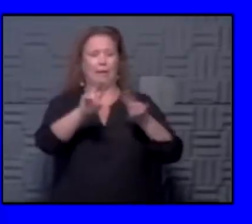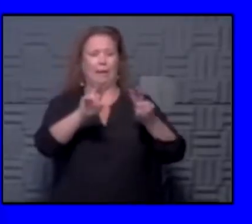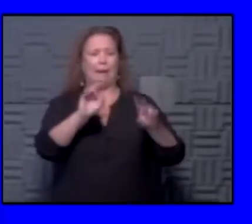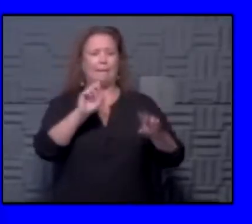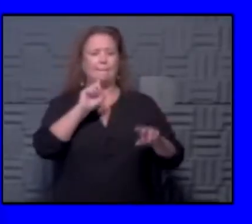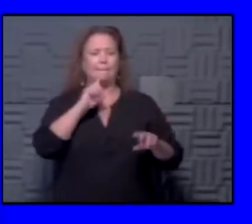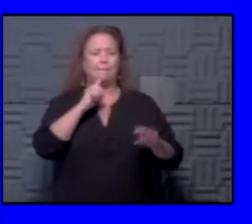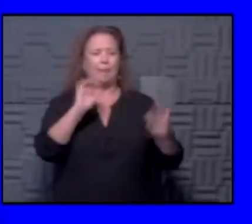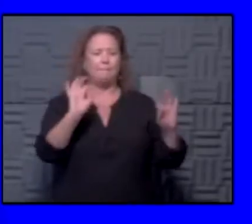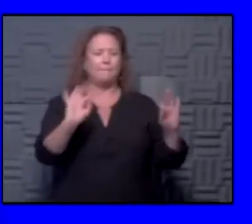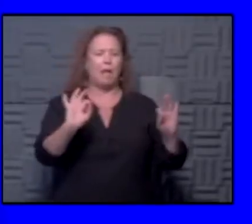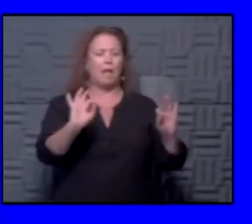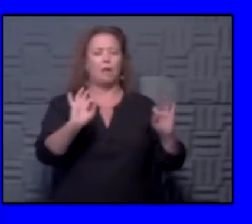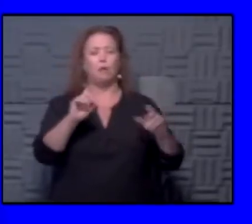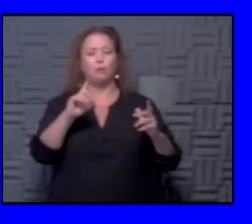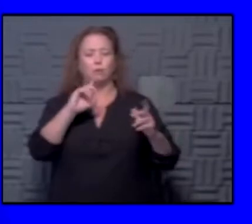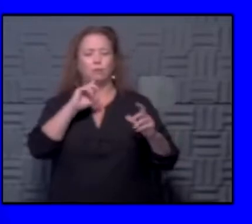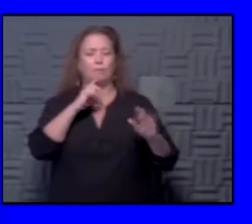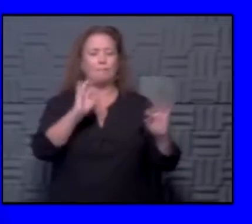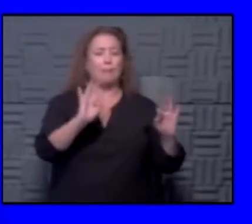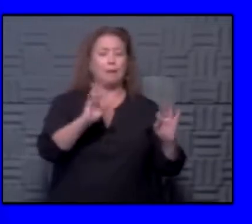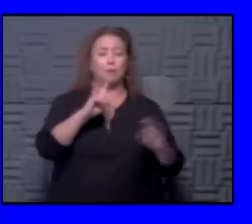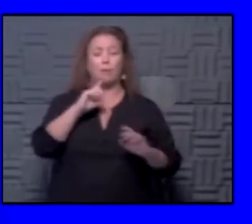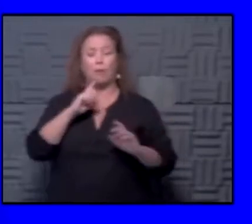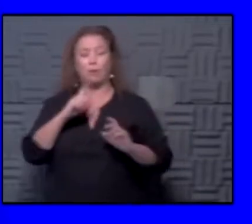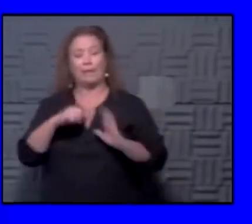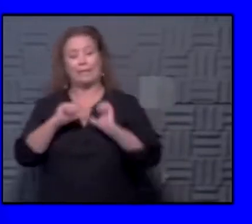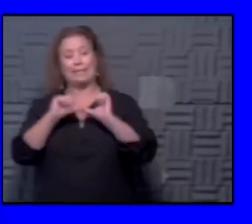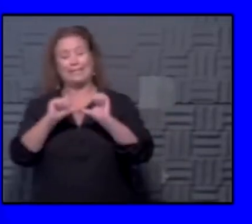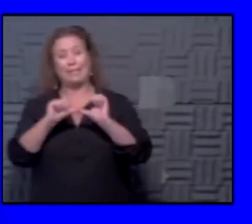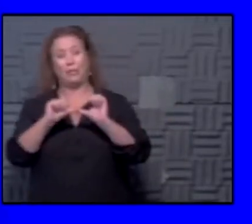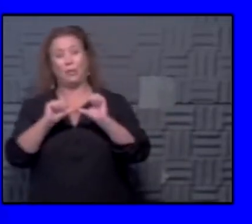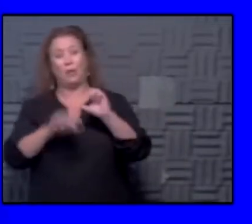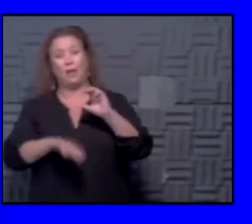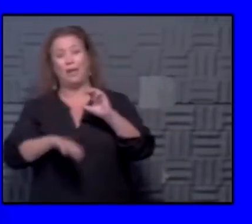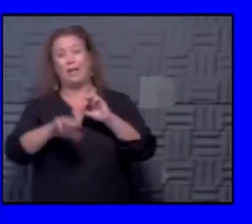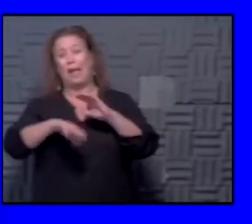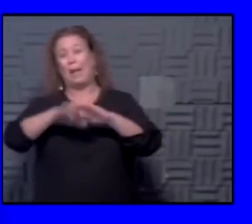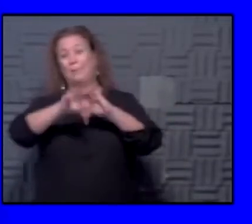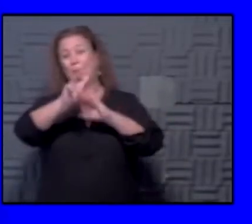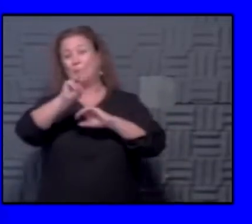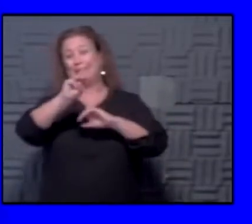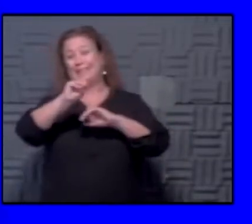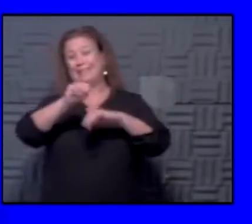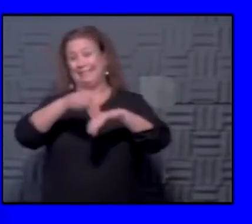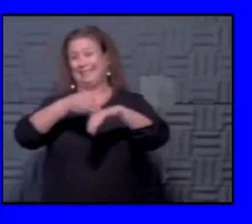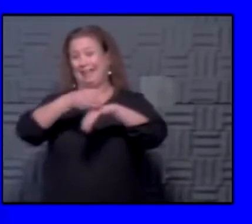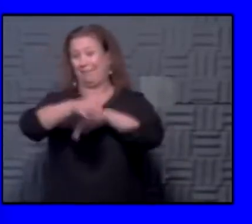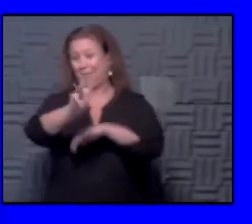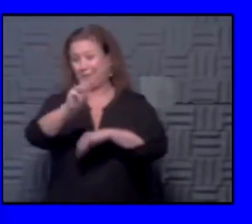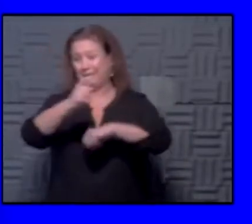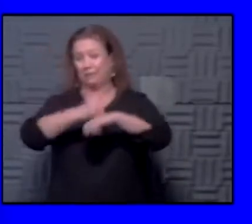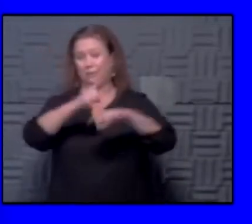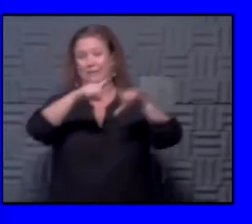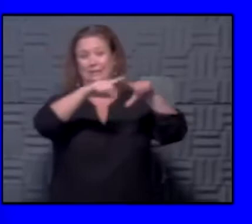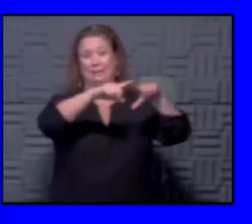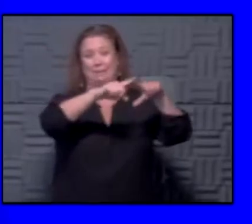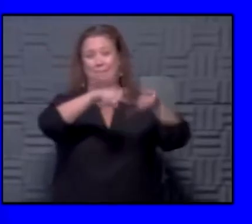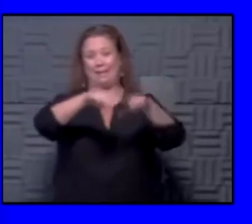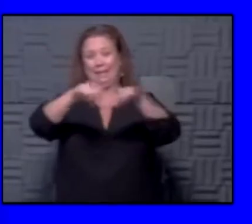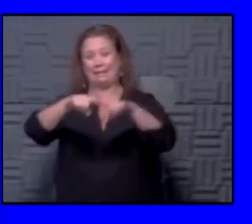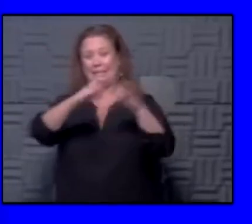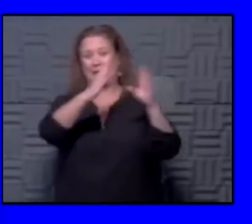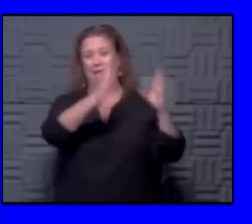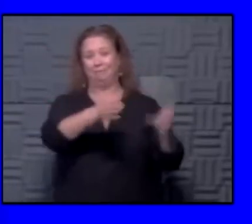or moderate disease who continue to have symptoms up to 60 days out and probably longer than that. So I think it really depends on the